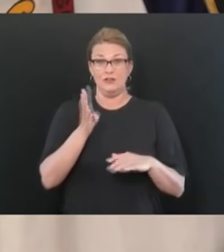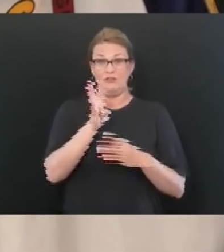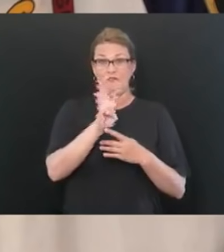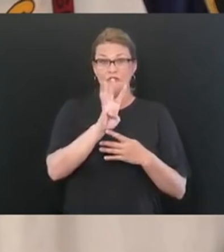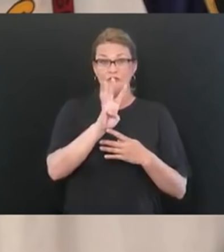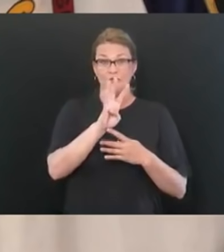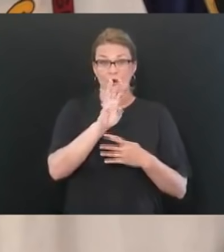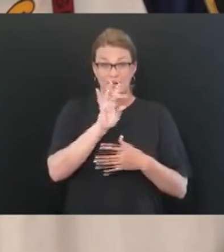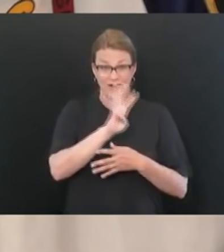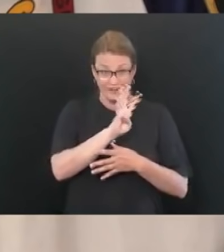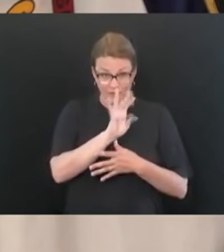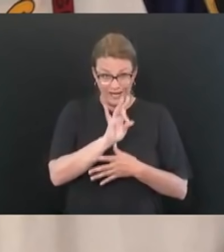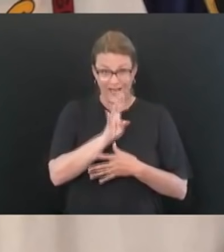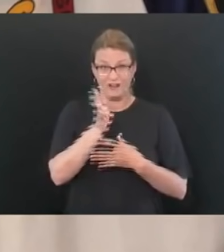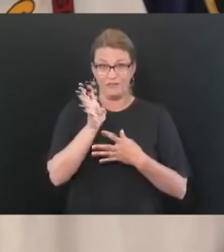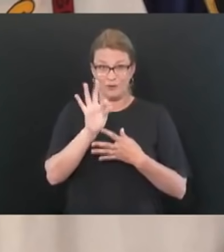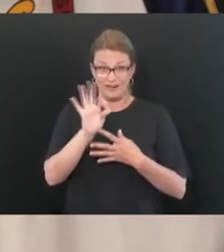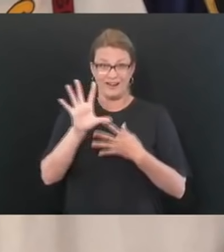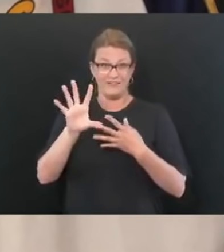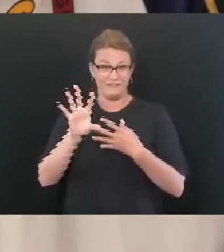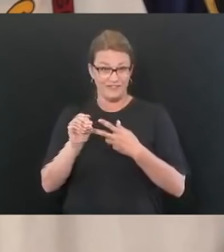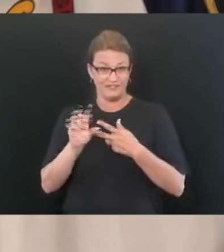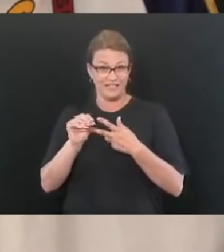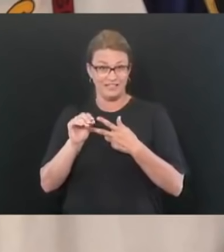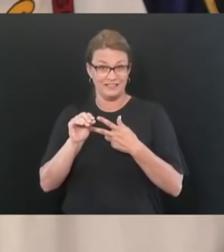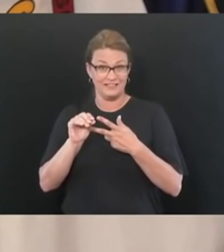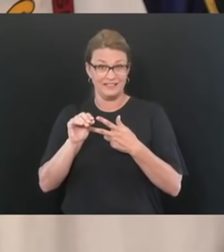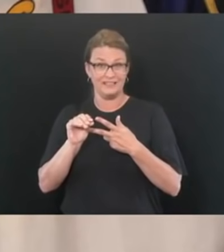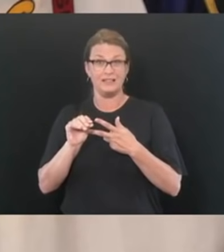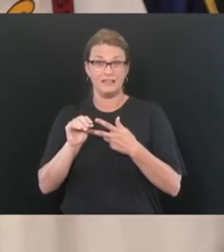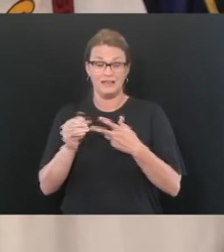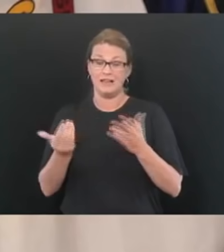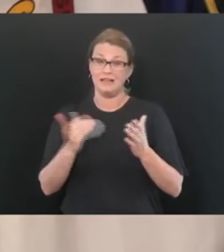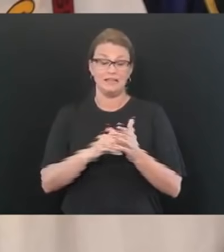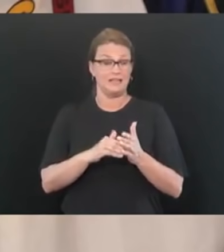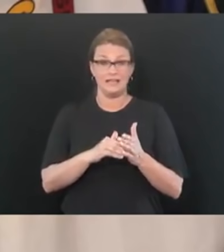48th, 9th, and 50th death. Again, I